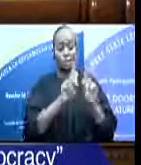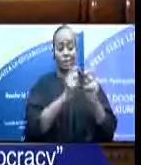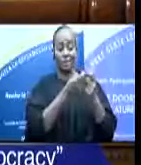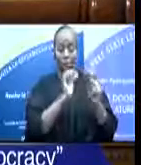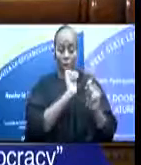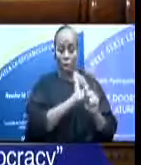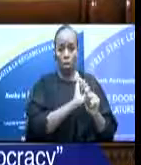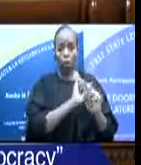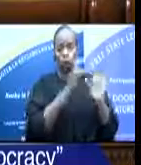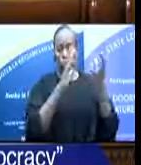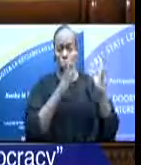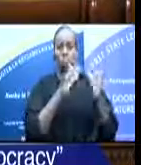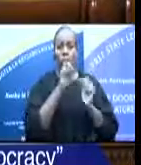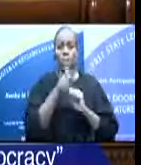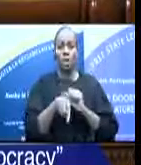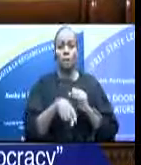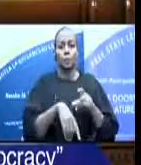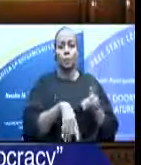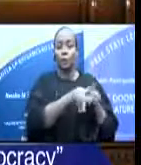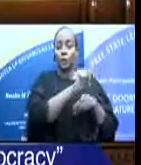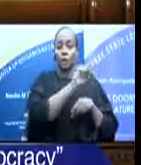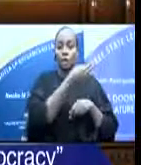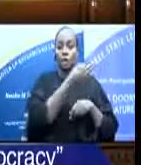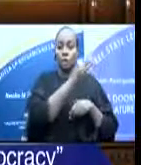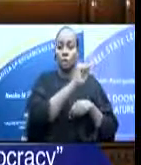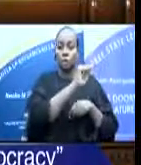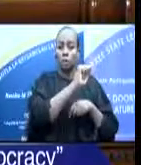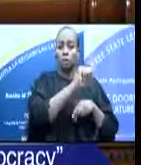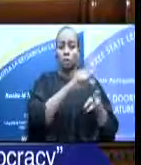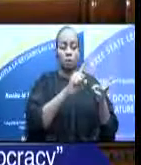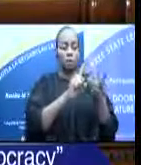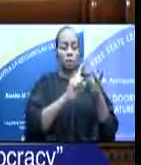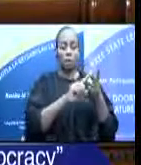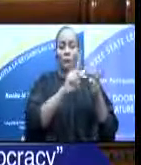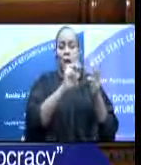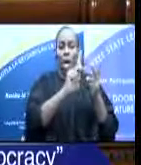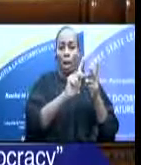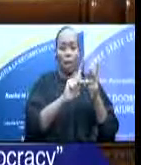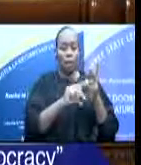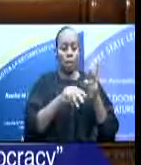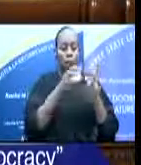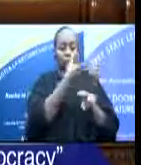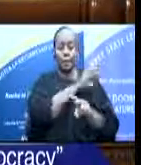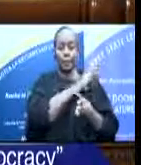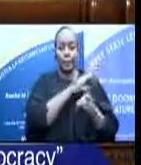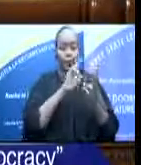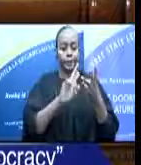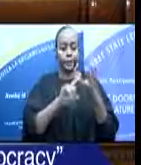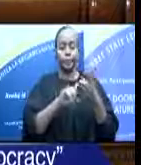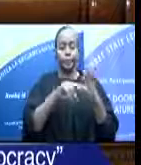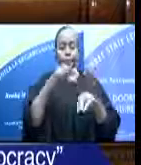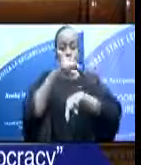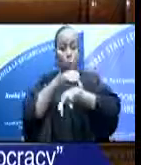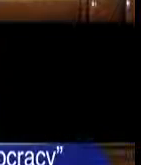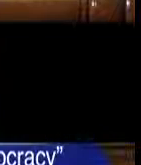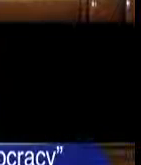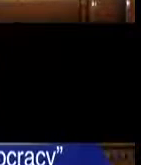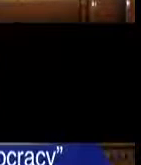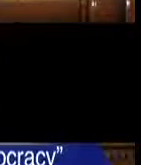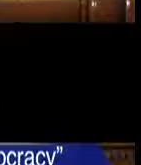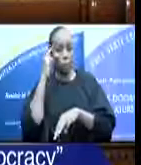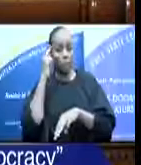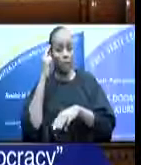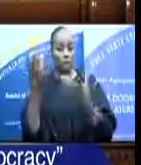ya hao. Tembale 2 Clinic, Halala Clinic, Doctors Accommodation at Dr. J.S.